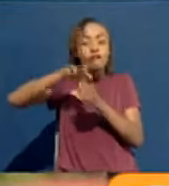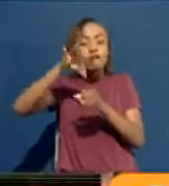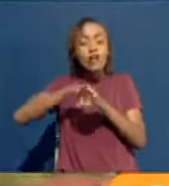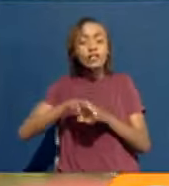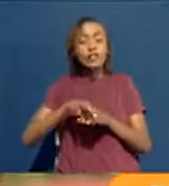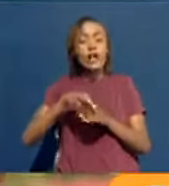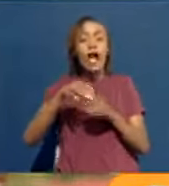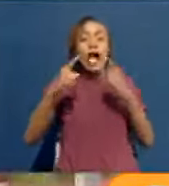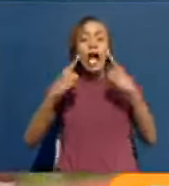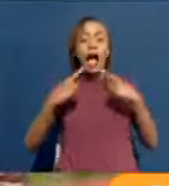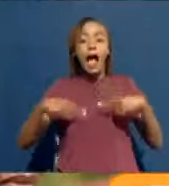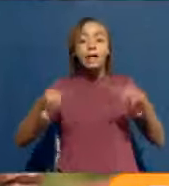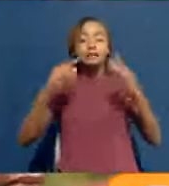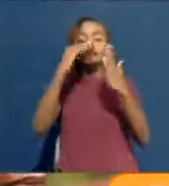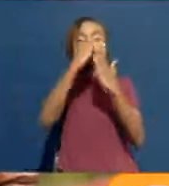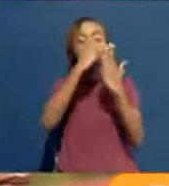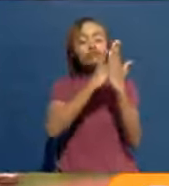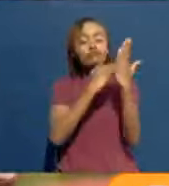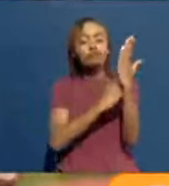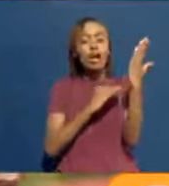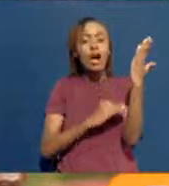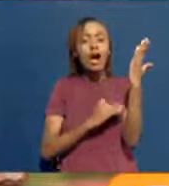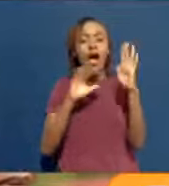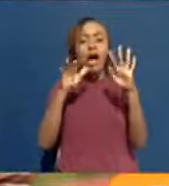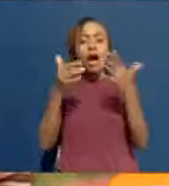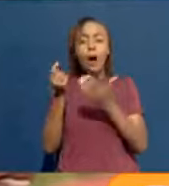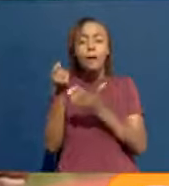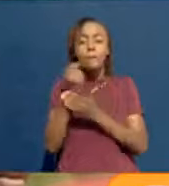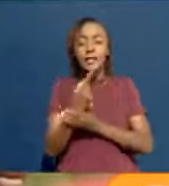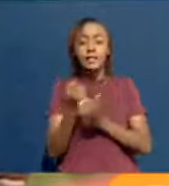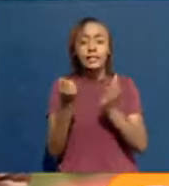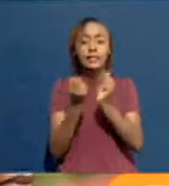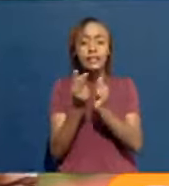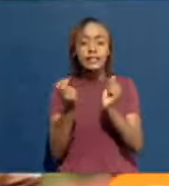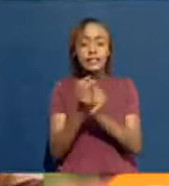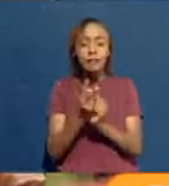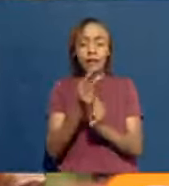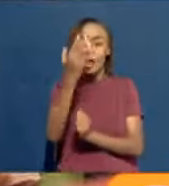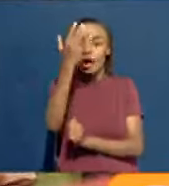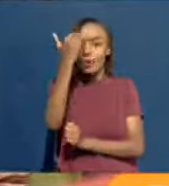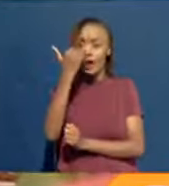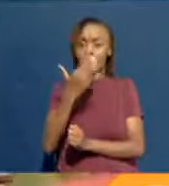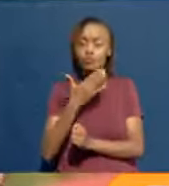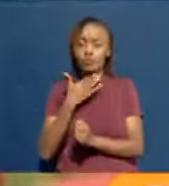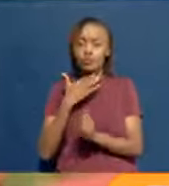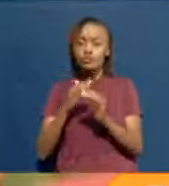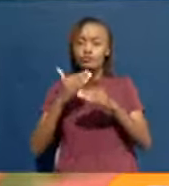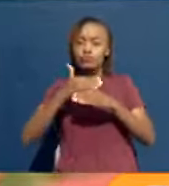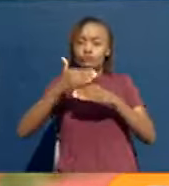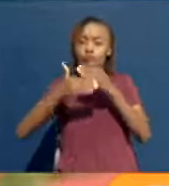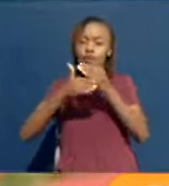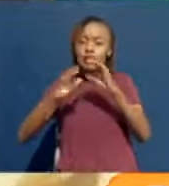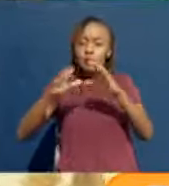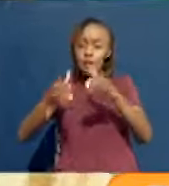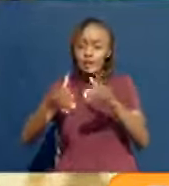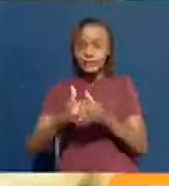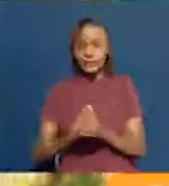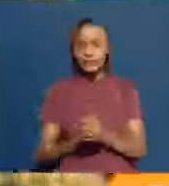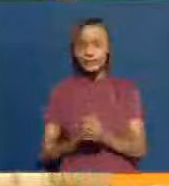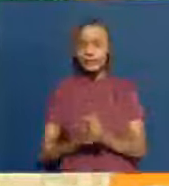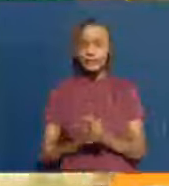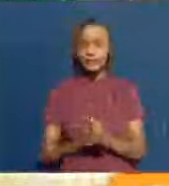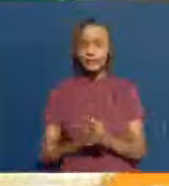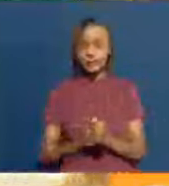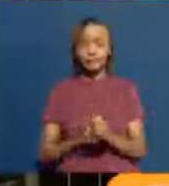announce the timetable for the elections in December so that we can build the party as an institution of governance. President